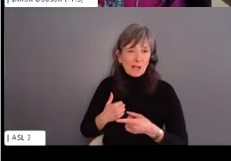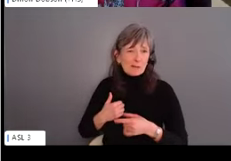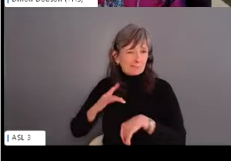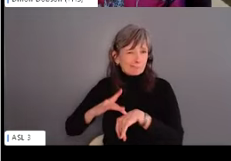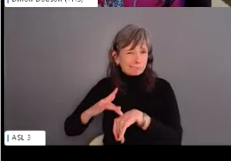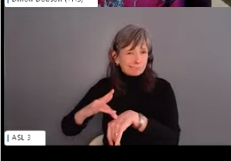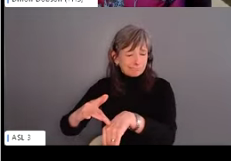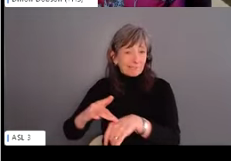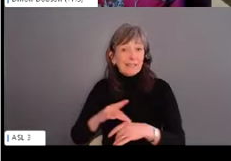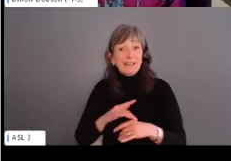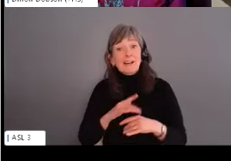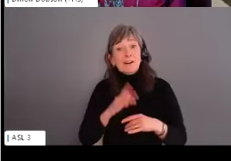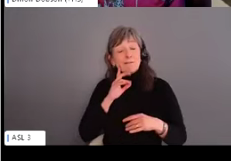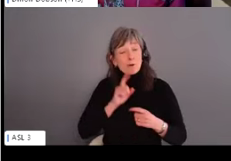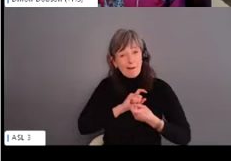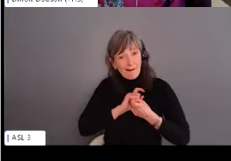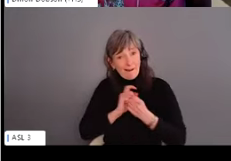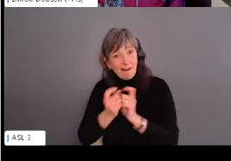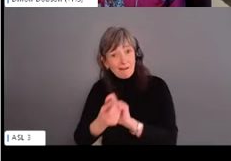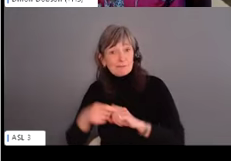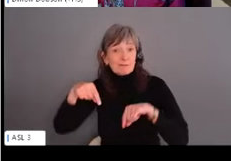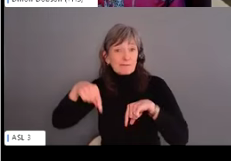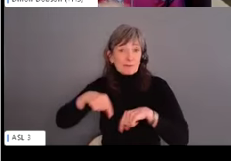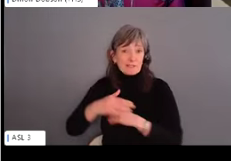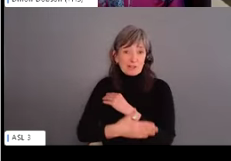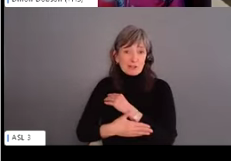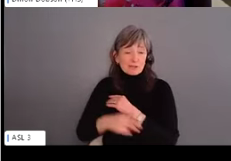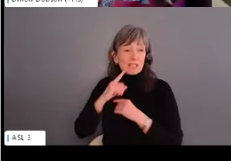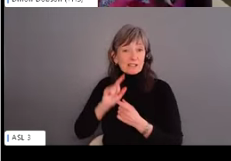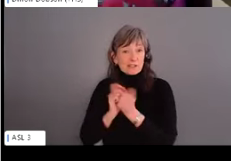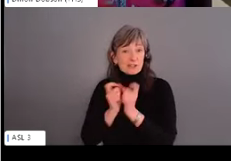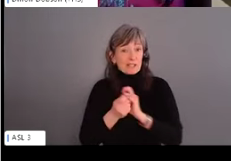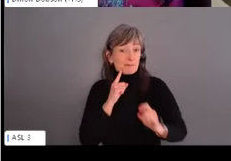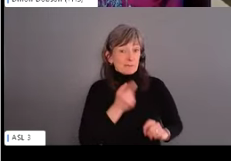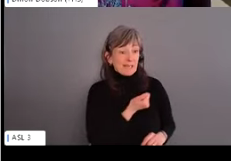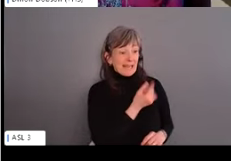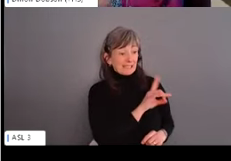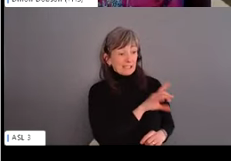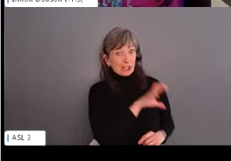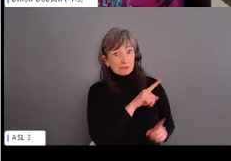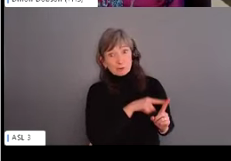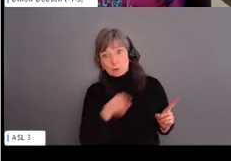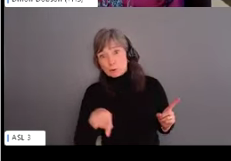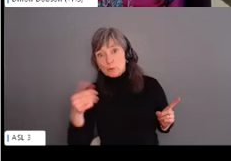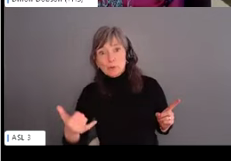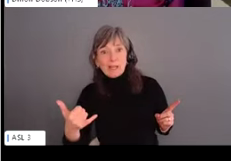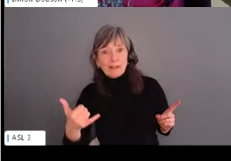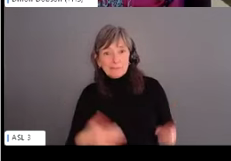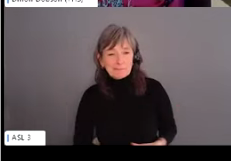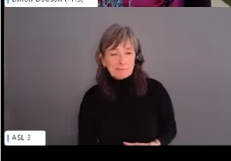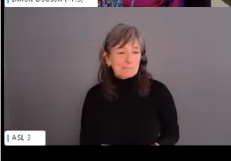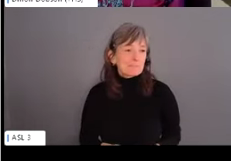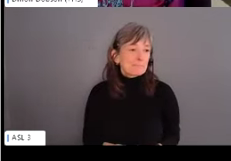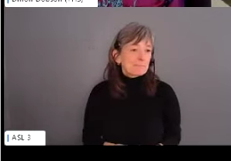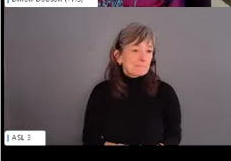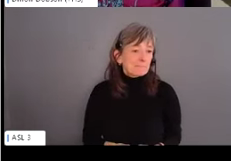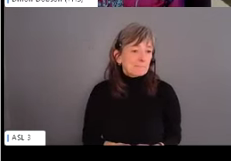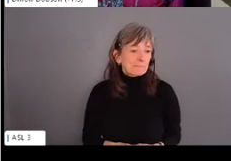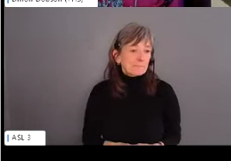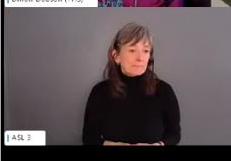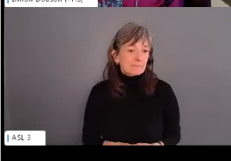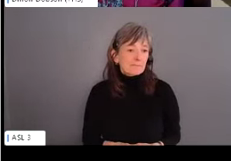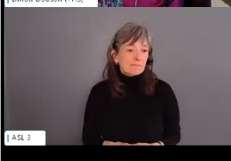evolution in this country and highlighting the significant shifts that have brought us from the 1800s to present day. And this is going to sort of set the stage